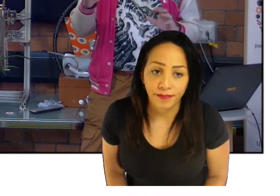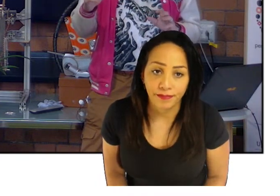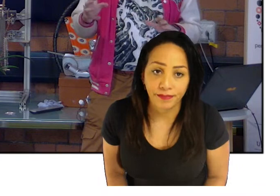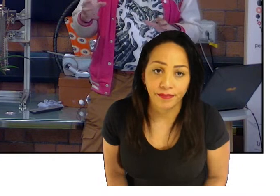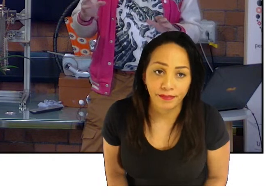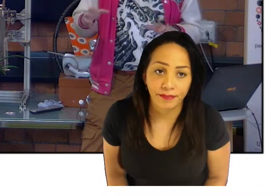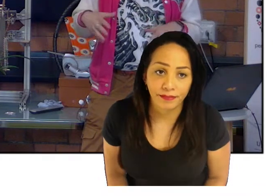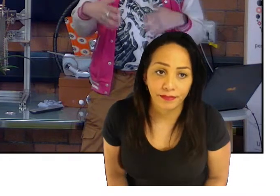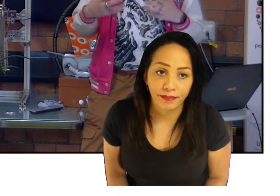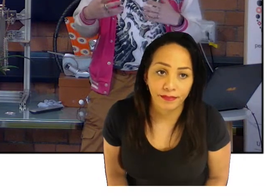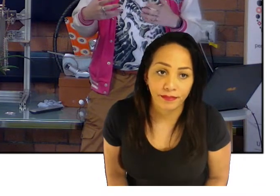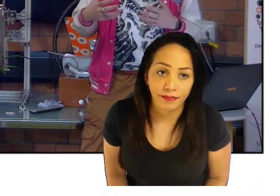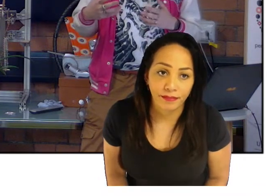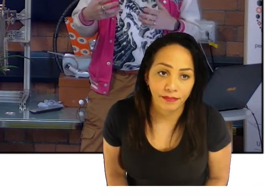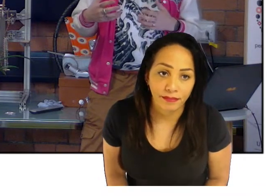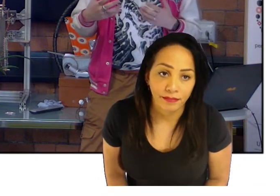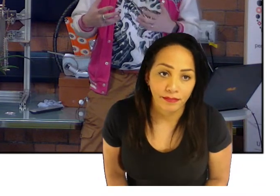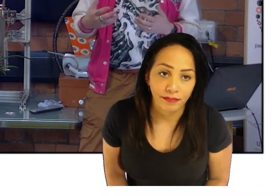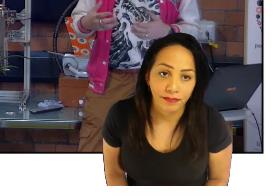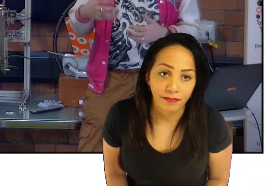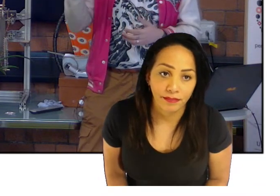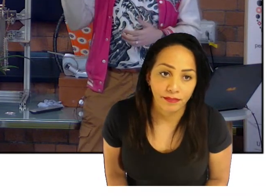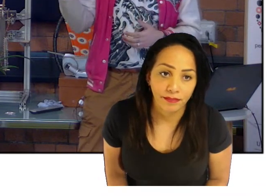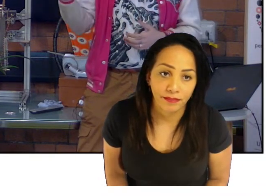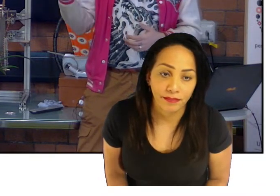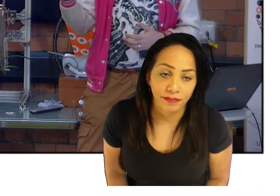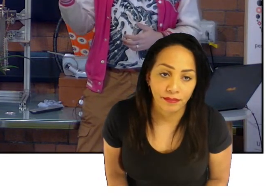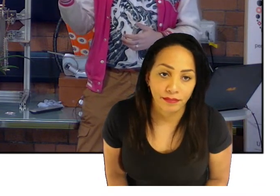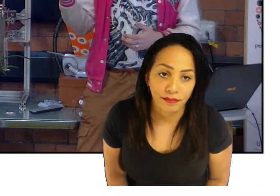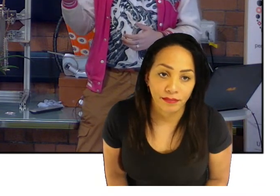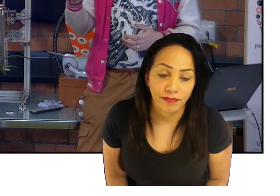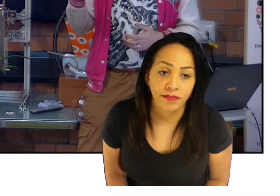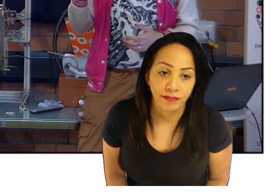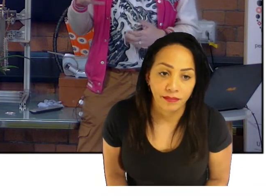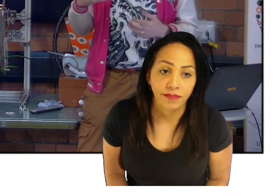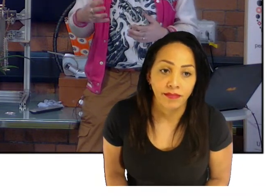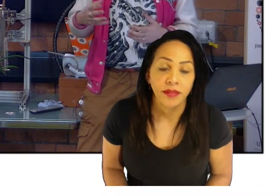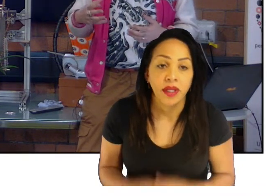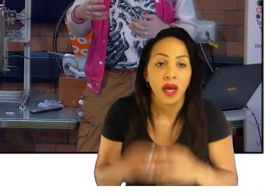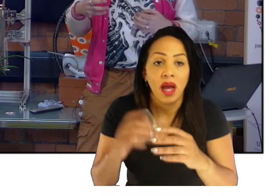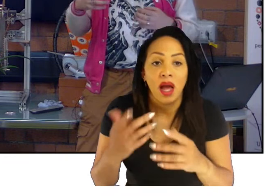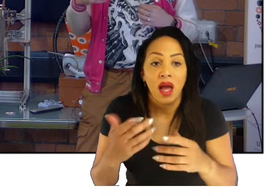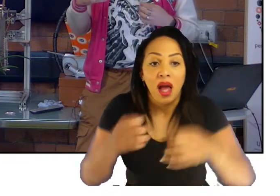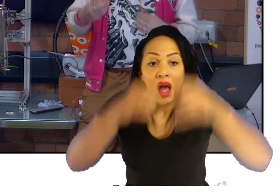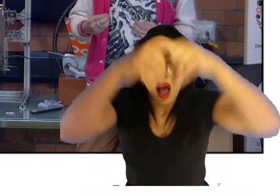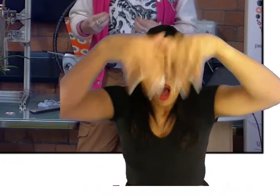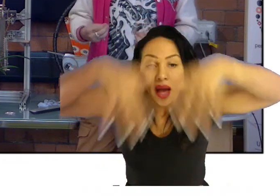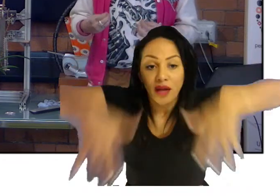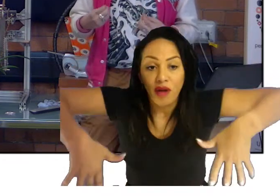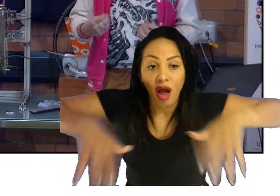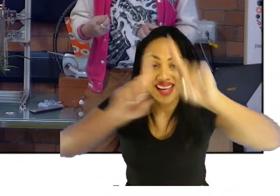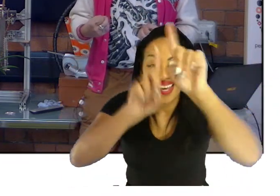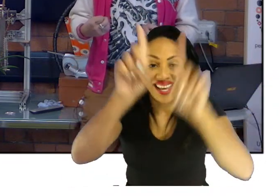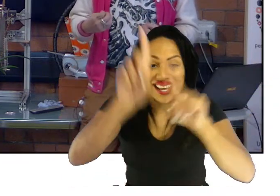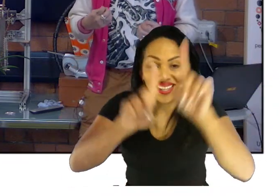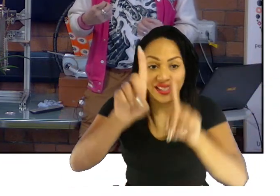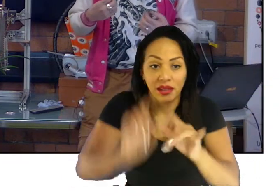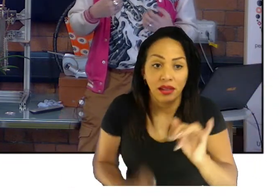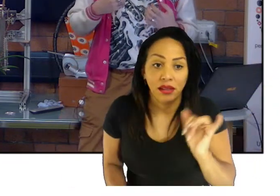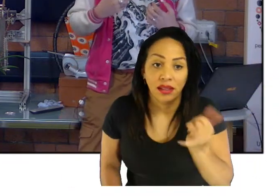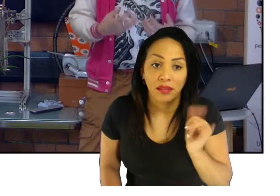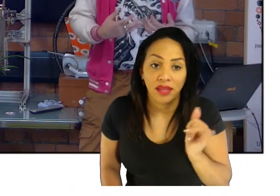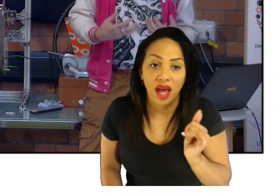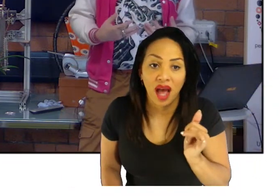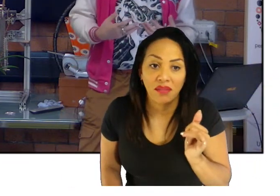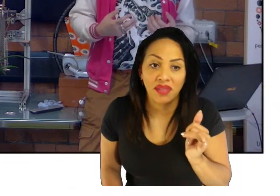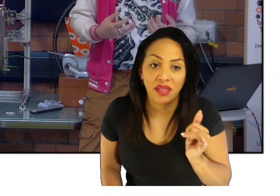hierarchy not to empathize with people higher up the hierarchy, not to see how much they are carrying,